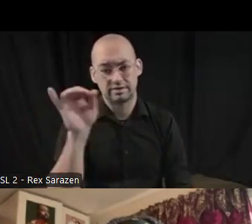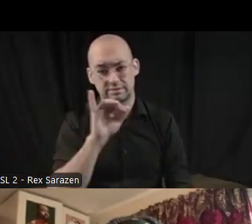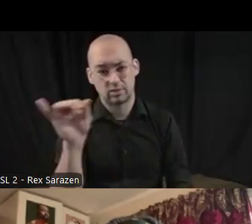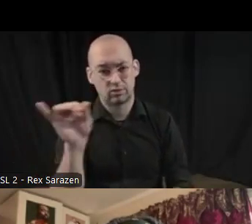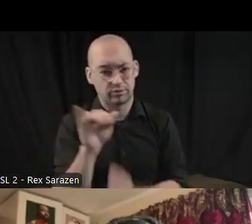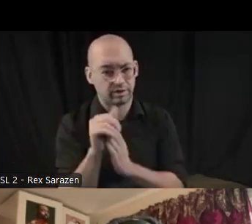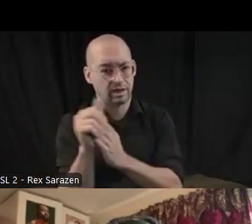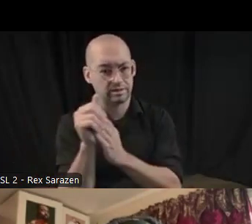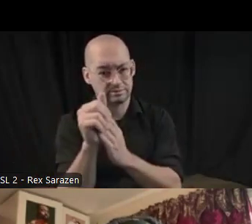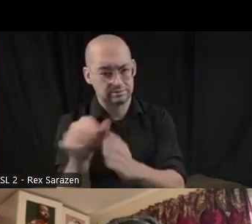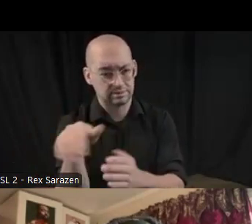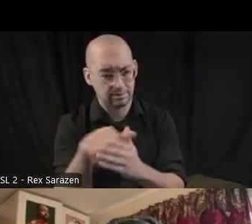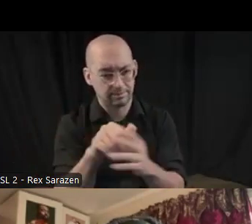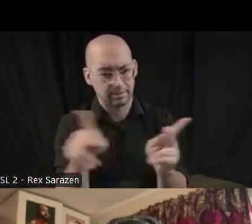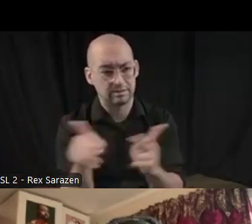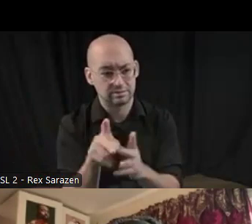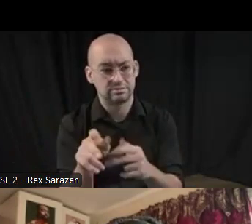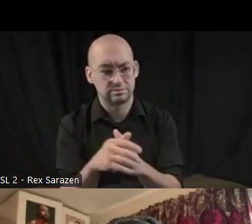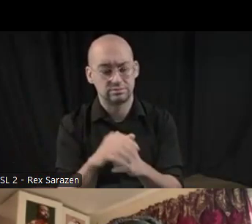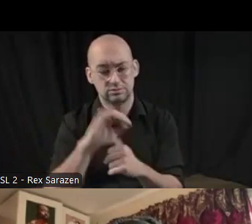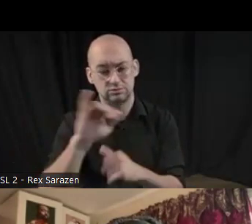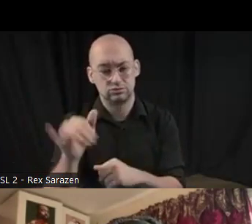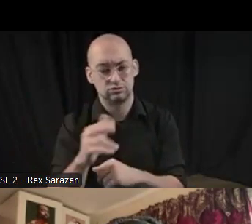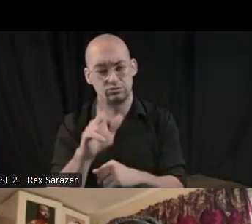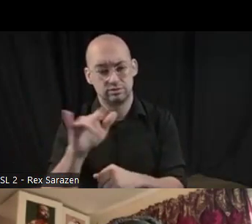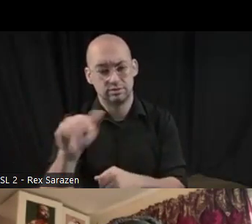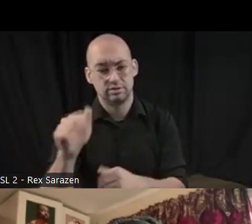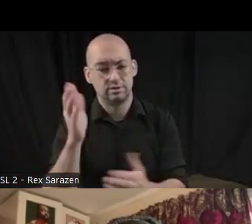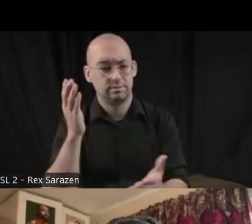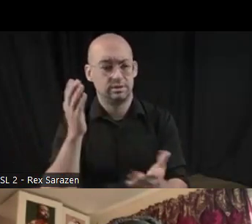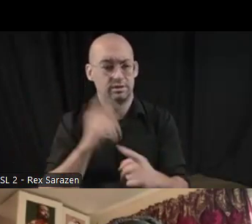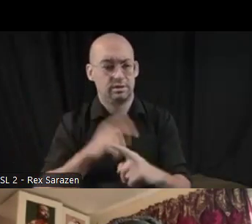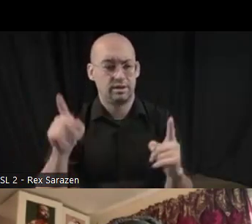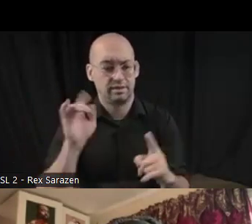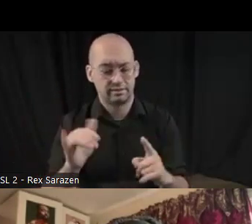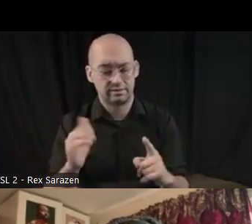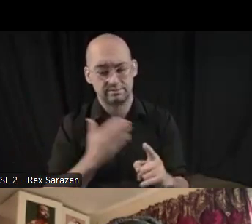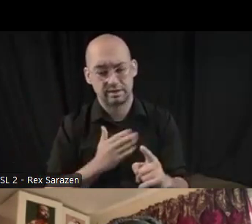place, Julia. But yeah, that would be my guess.